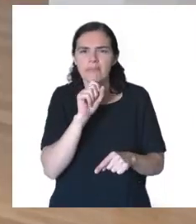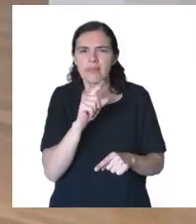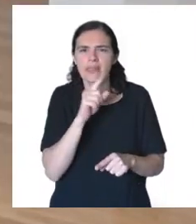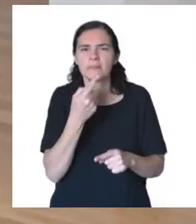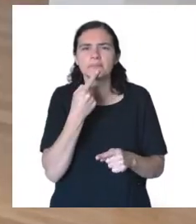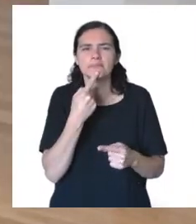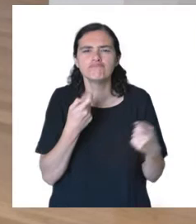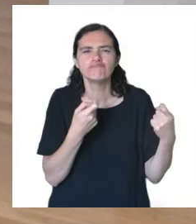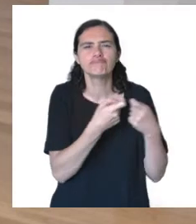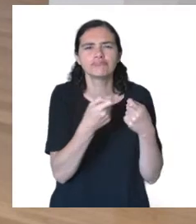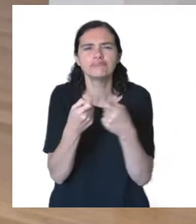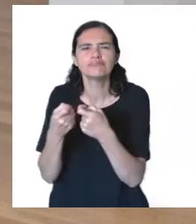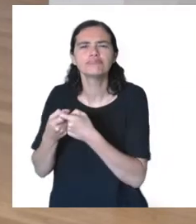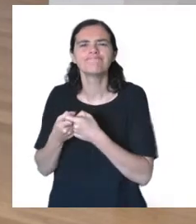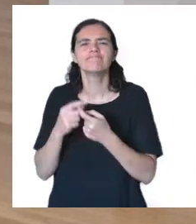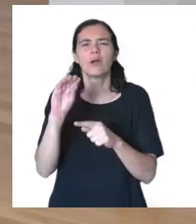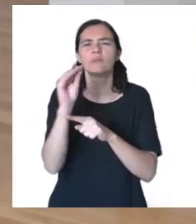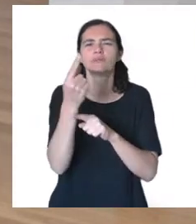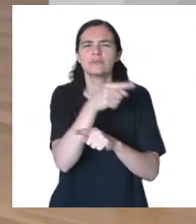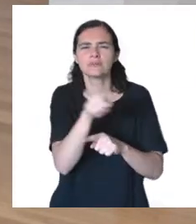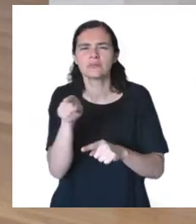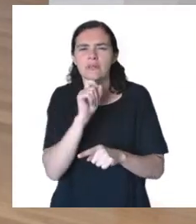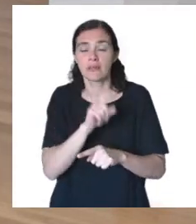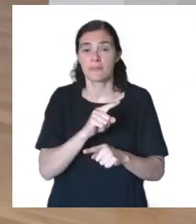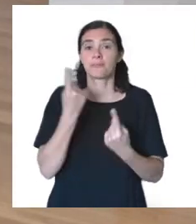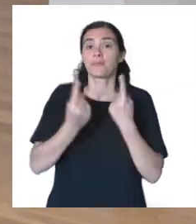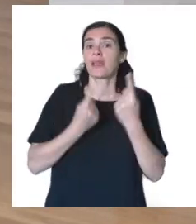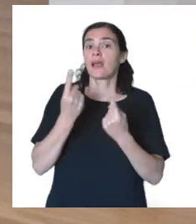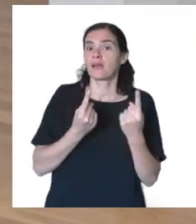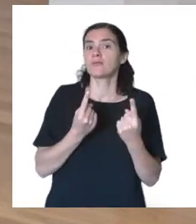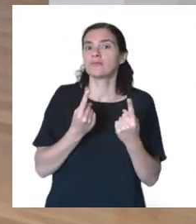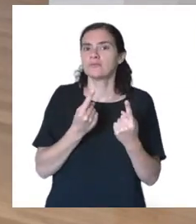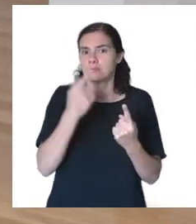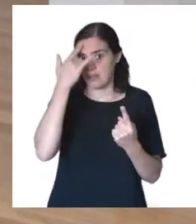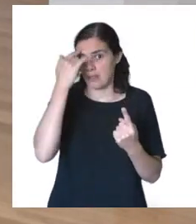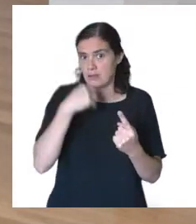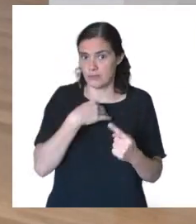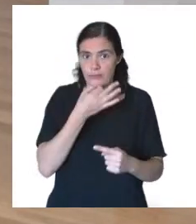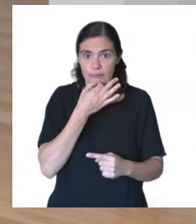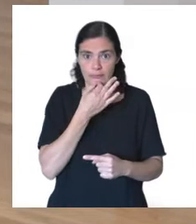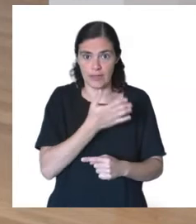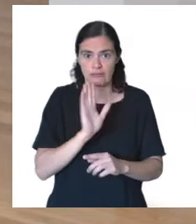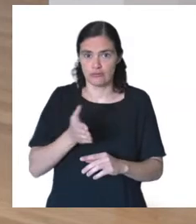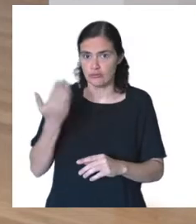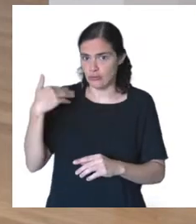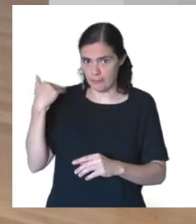to identify through this object some of the ideas that I